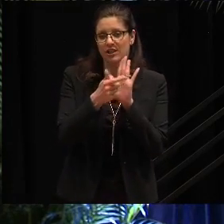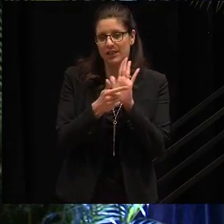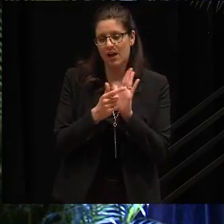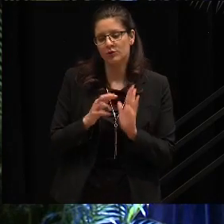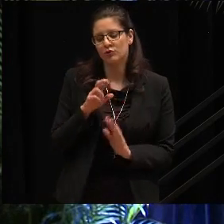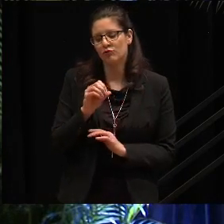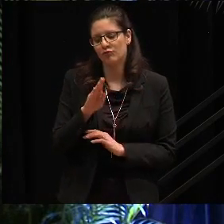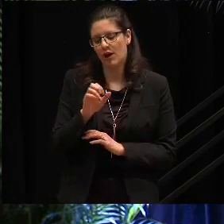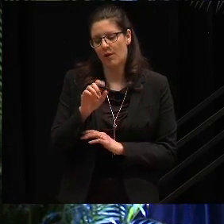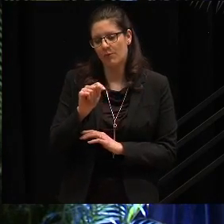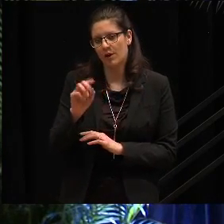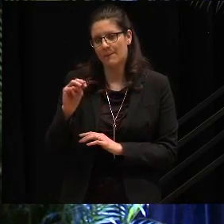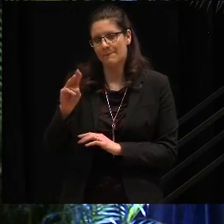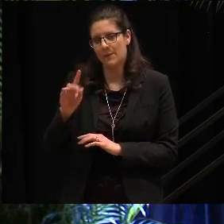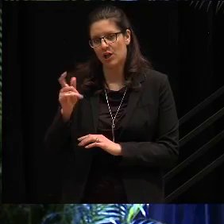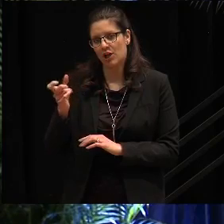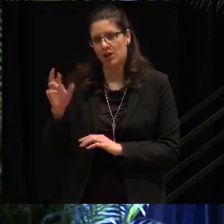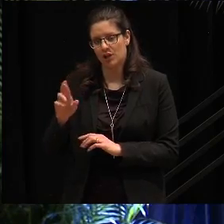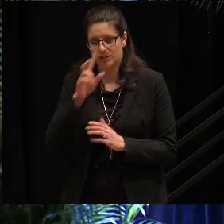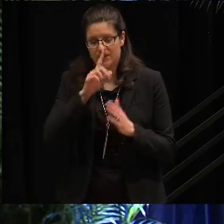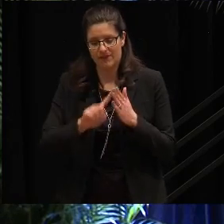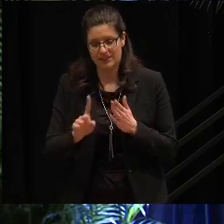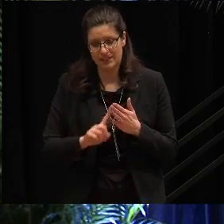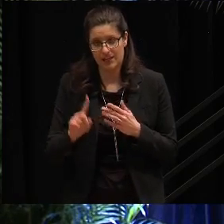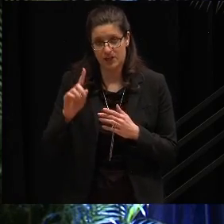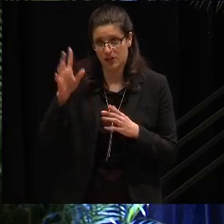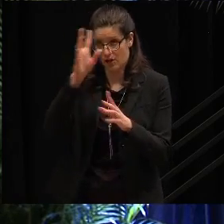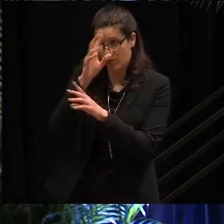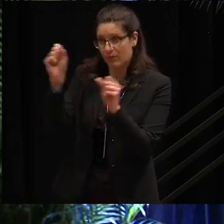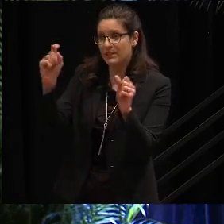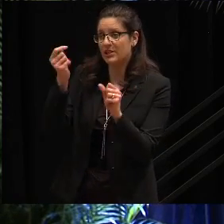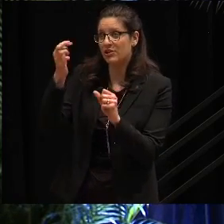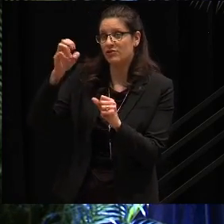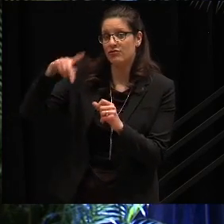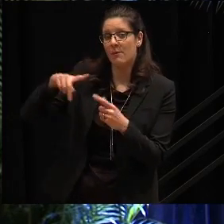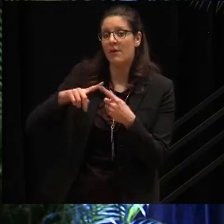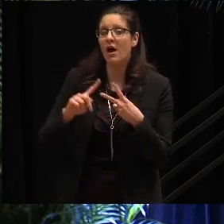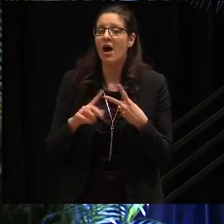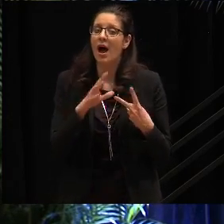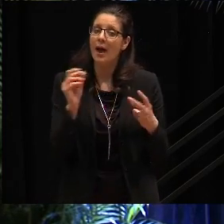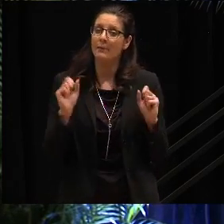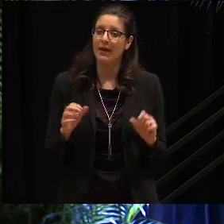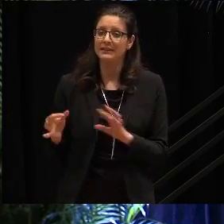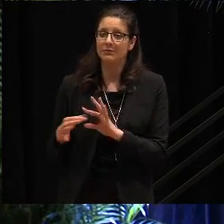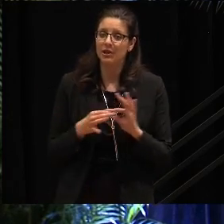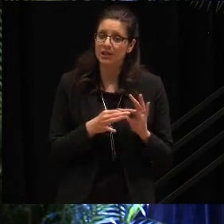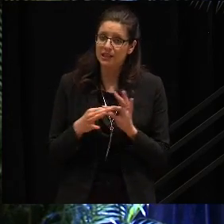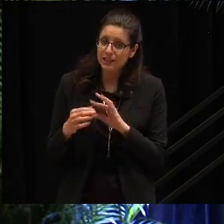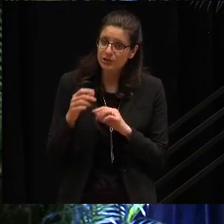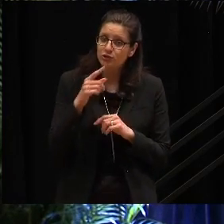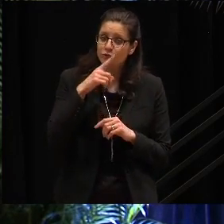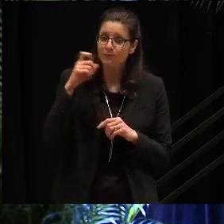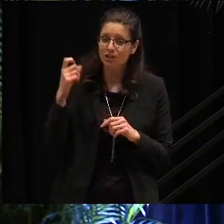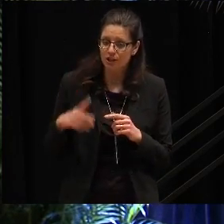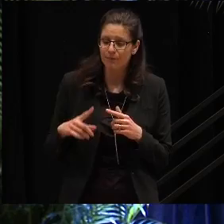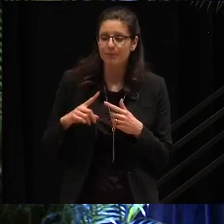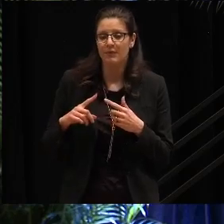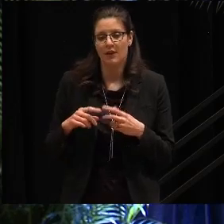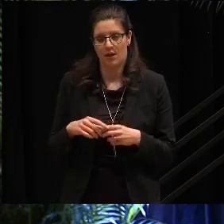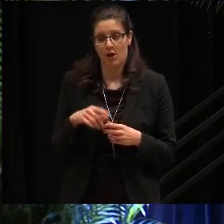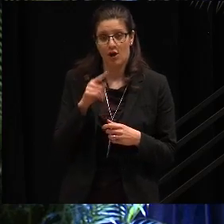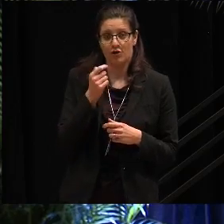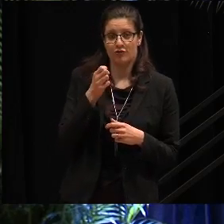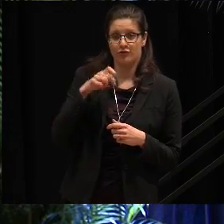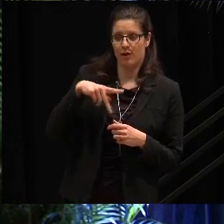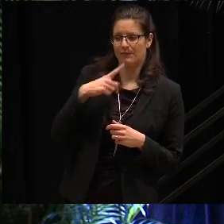Mueller's investigation of President Trump and possible links to Russia. President Trump says this is